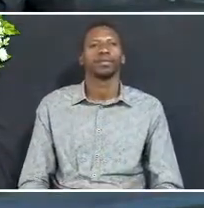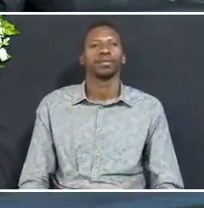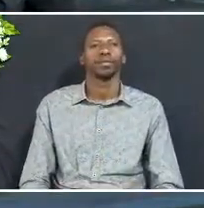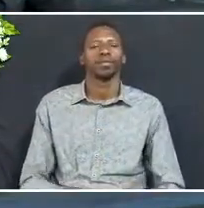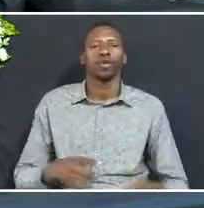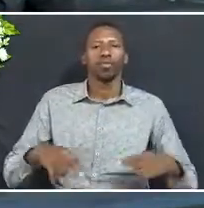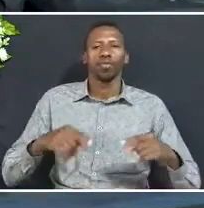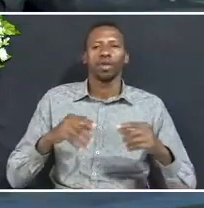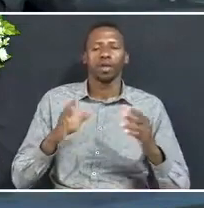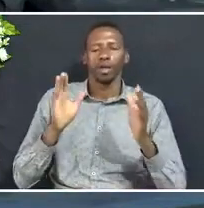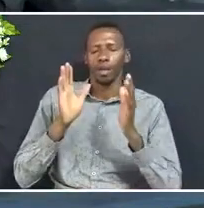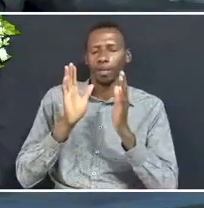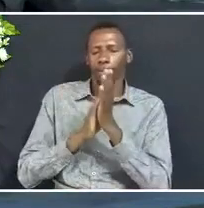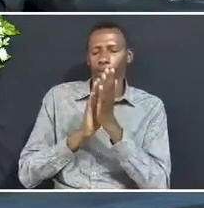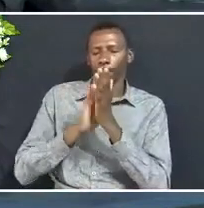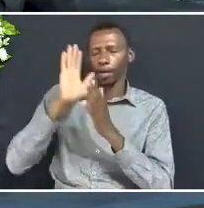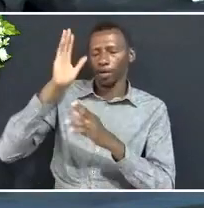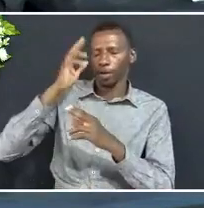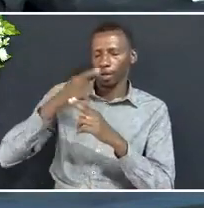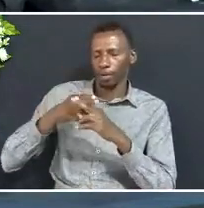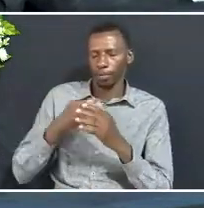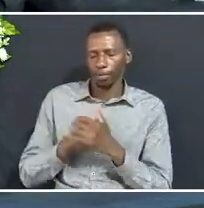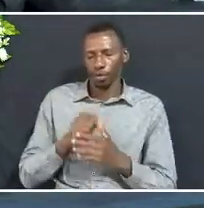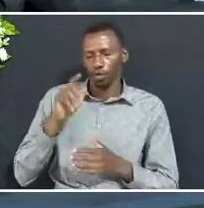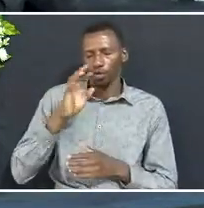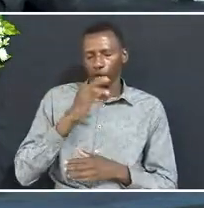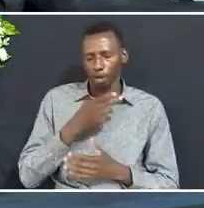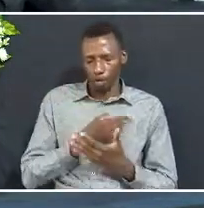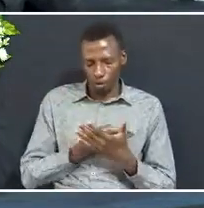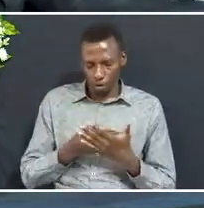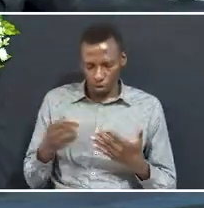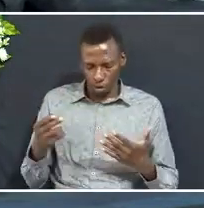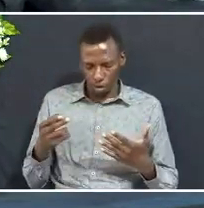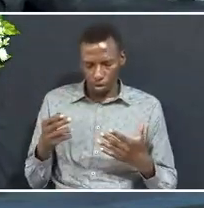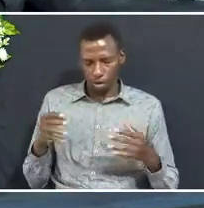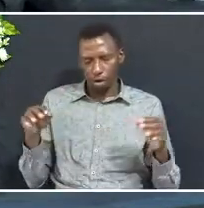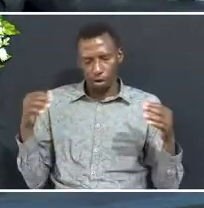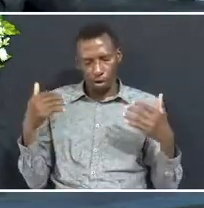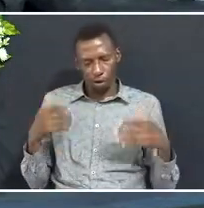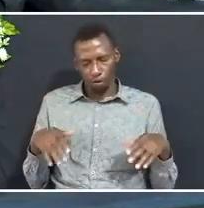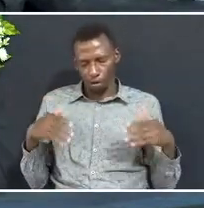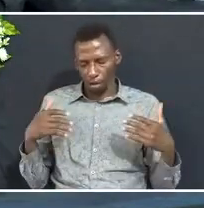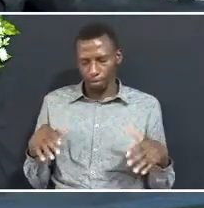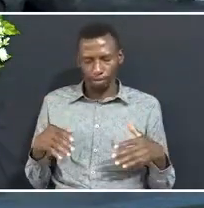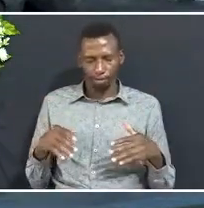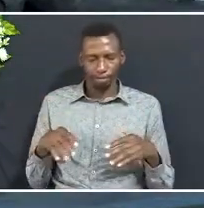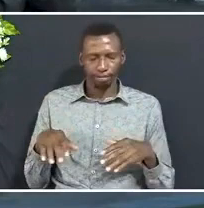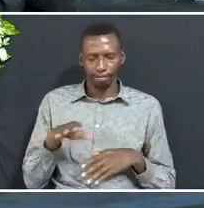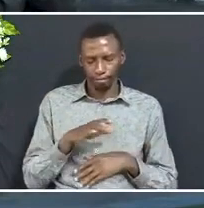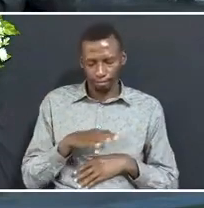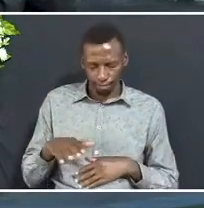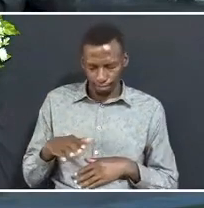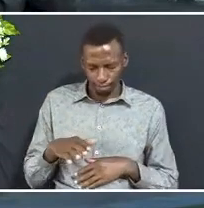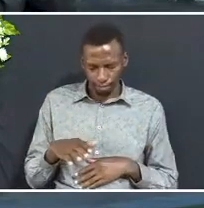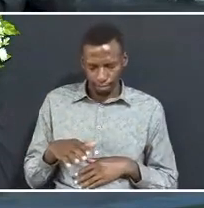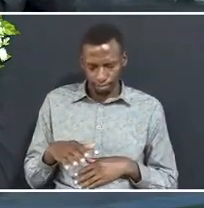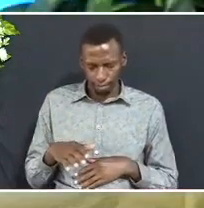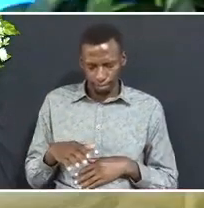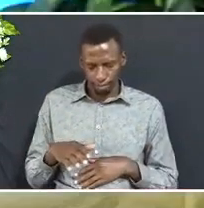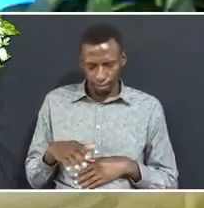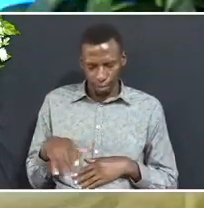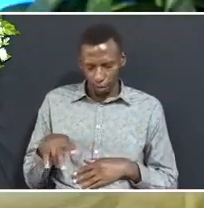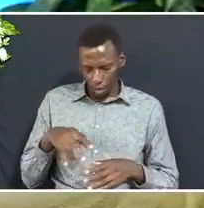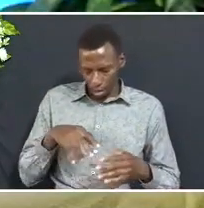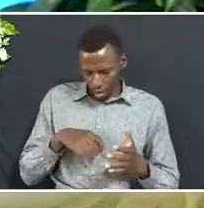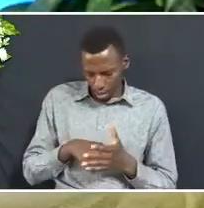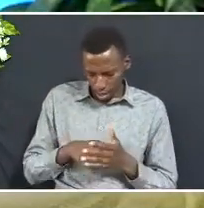your name, your holy, awesome presence. We prostrate before